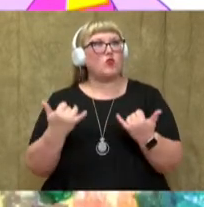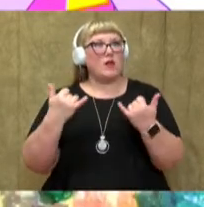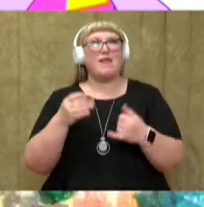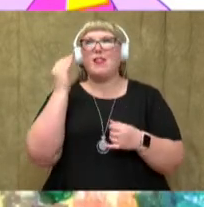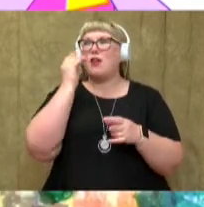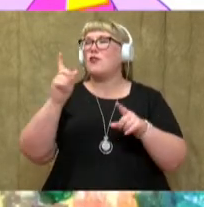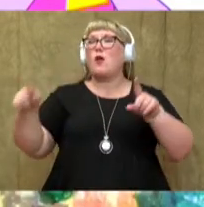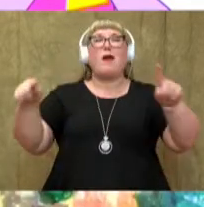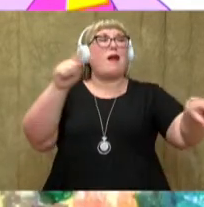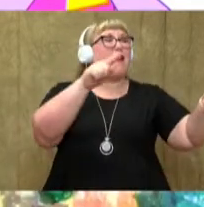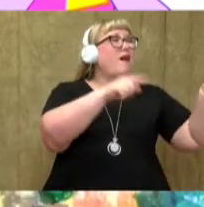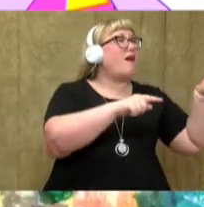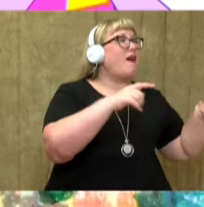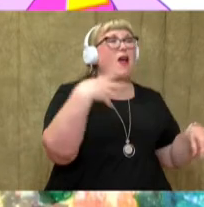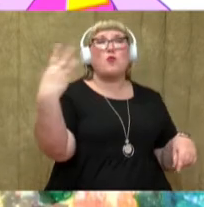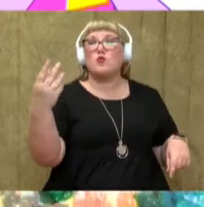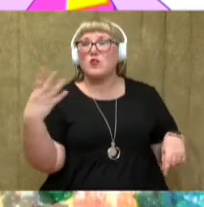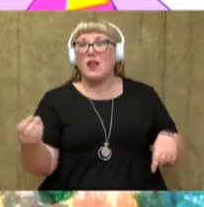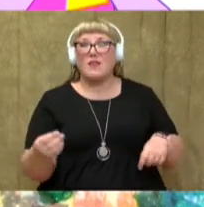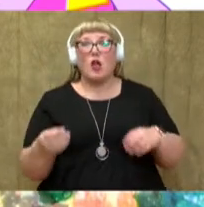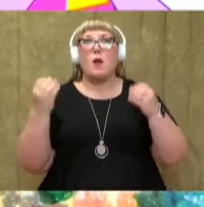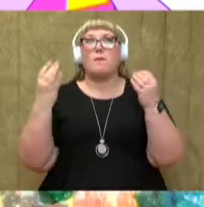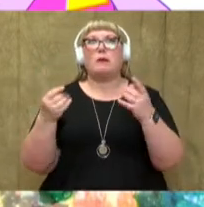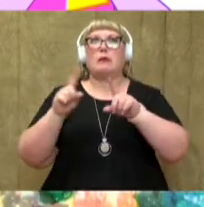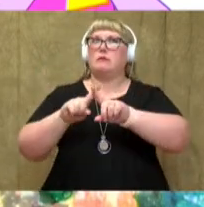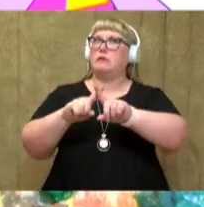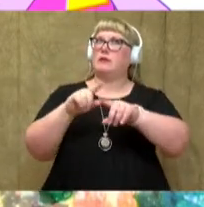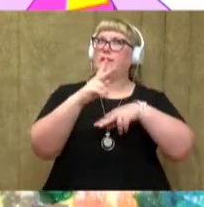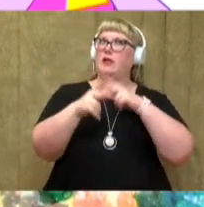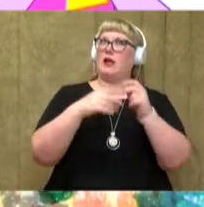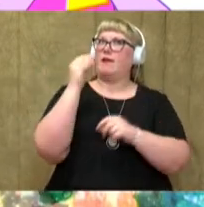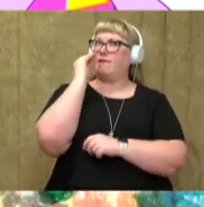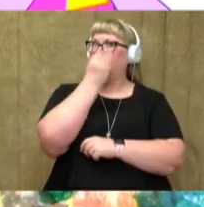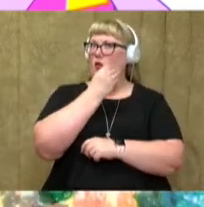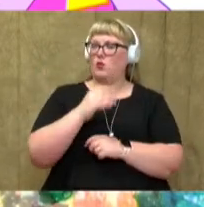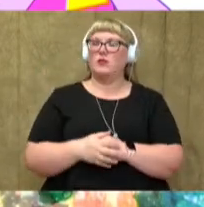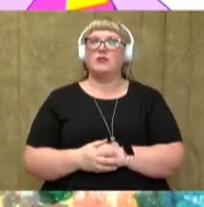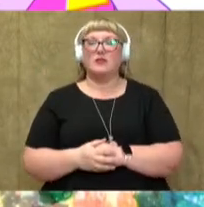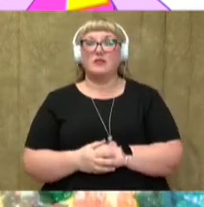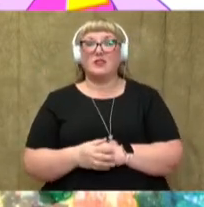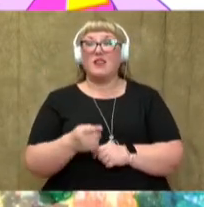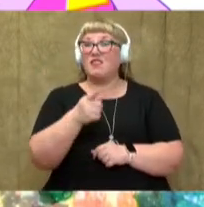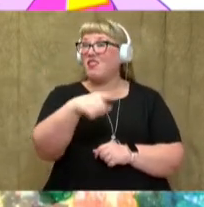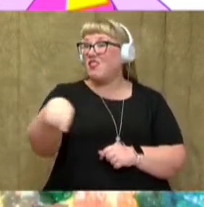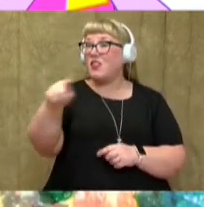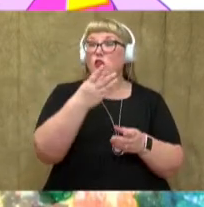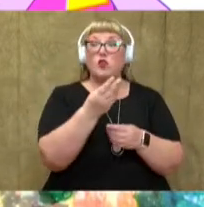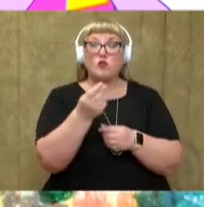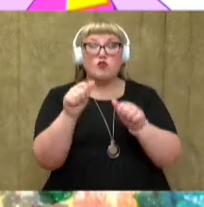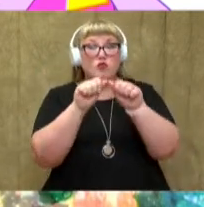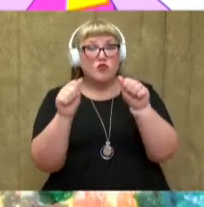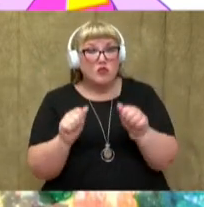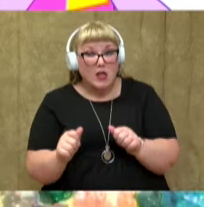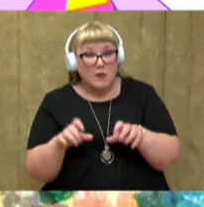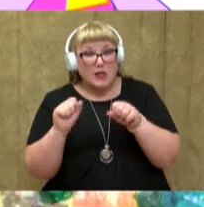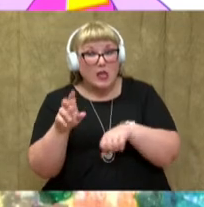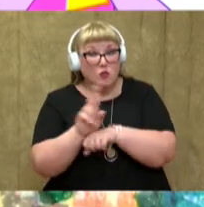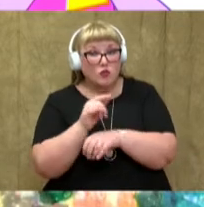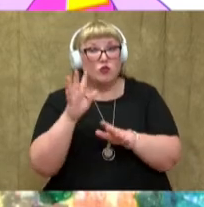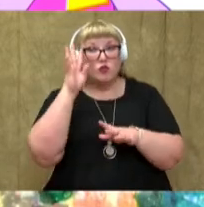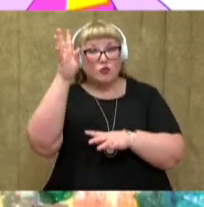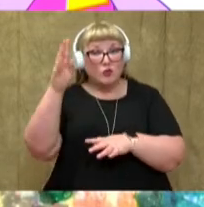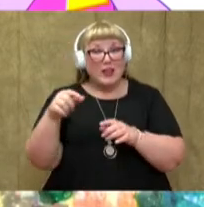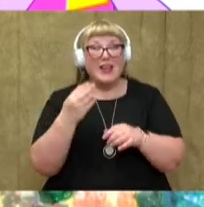flowers everywhere, and there's so many different types of flowers around. These are just a few shapes that we can use to create